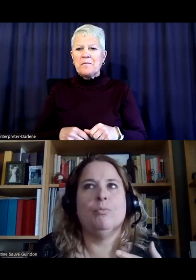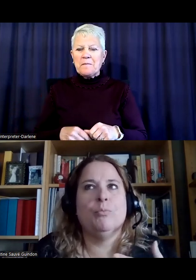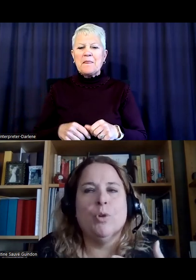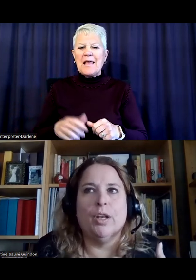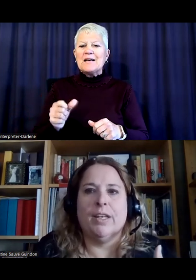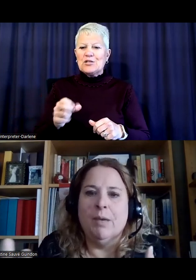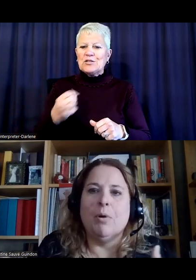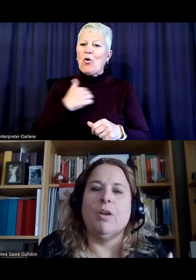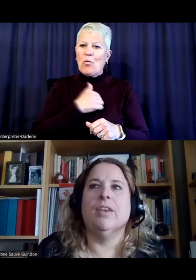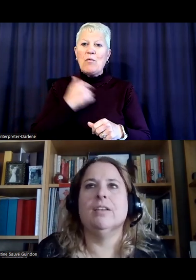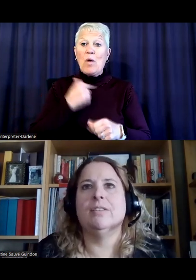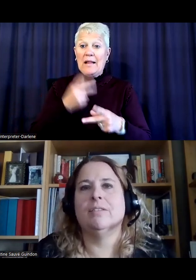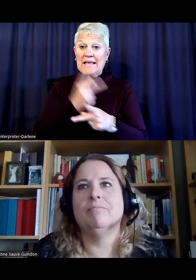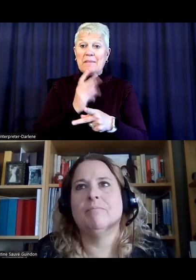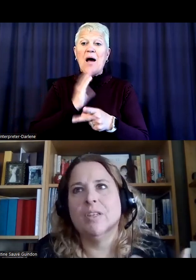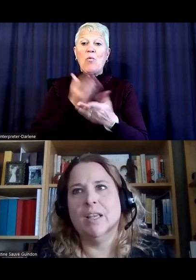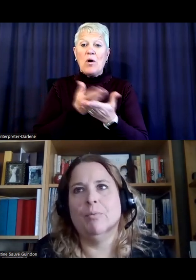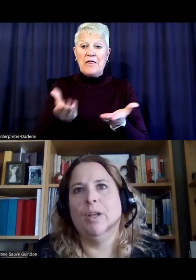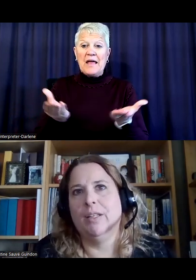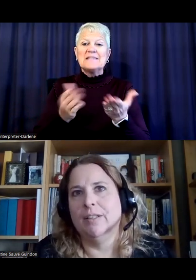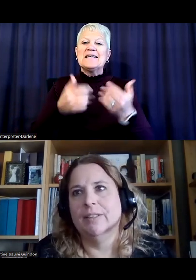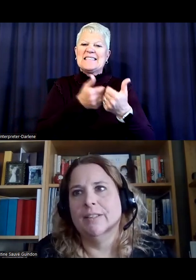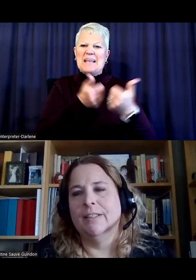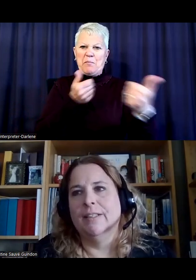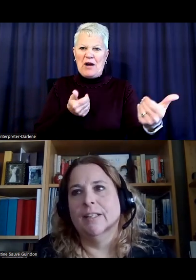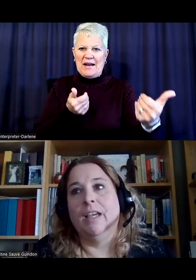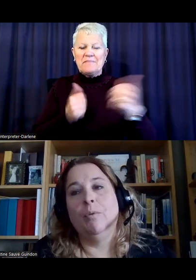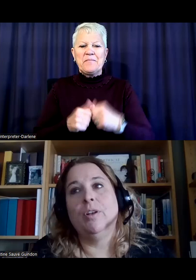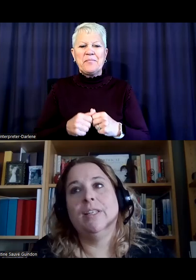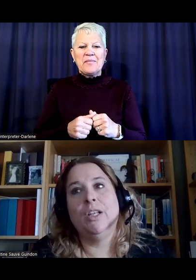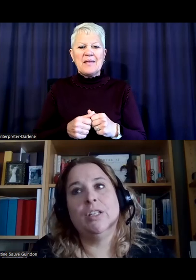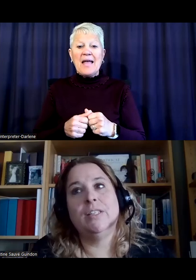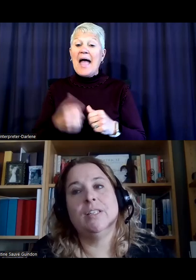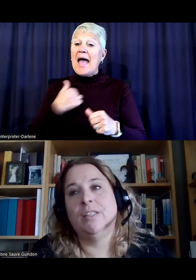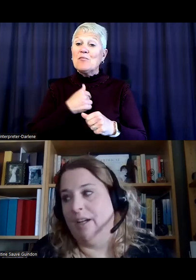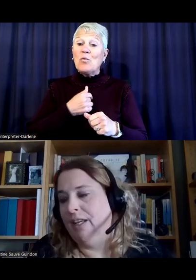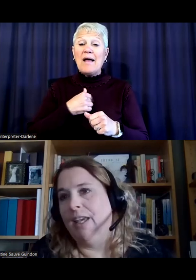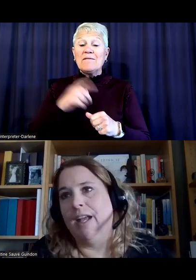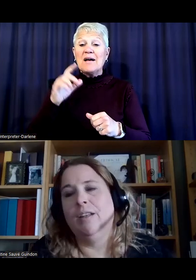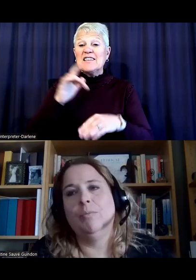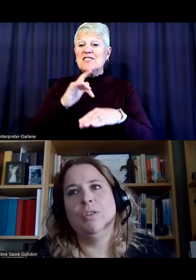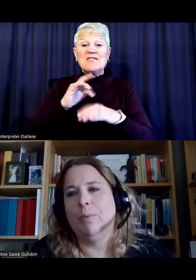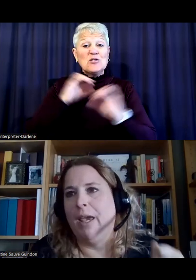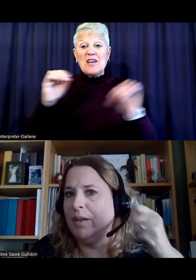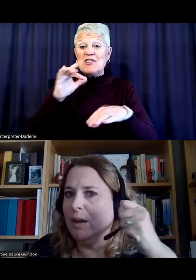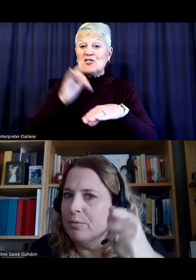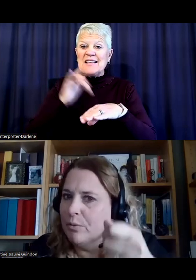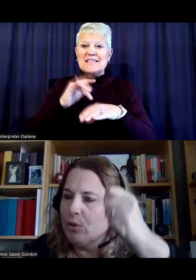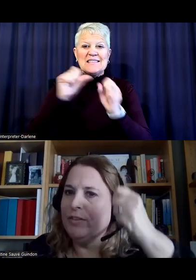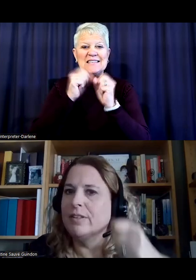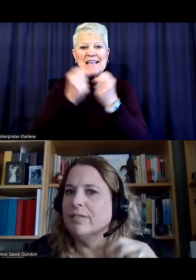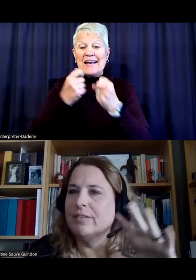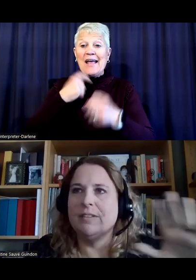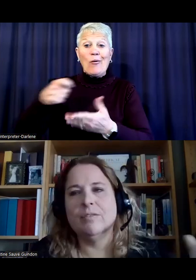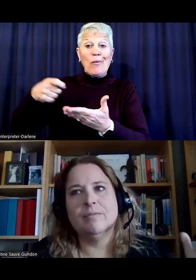so we're going to keep our things separated. And we're in a touchless society again, and we pay now, we